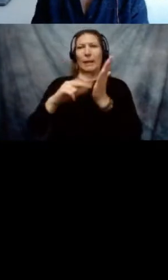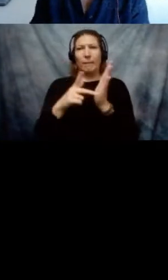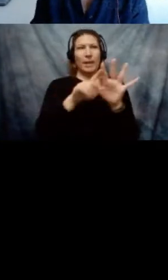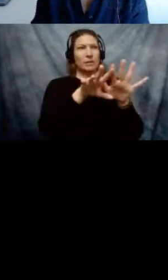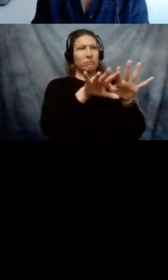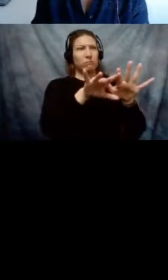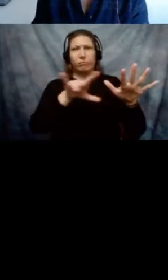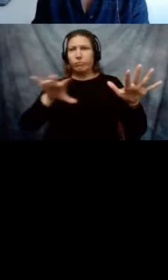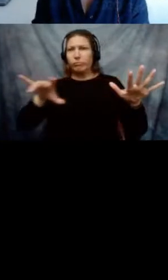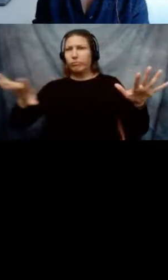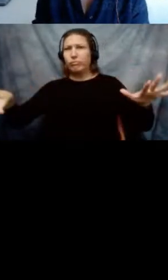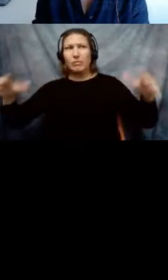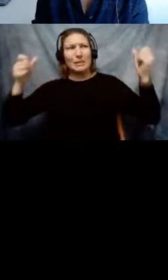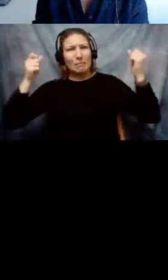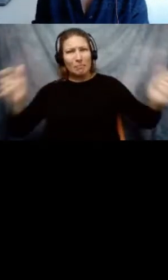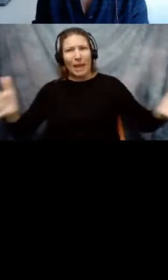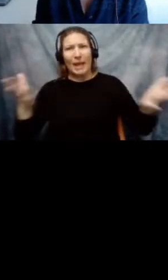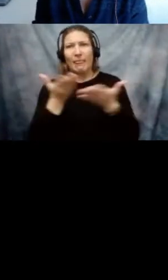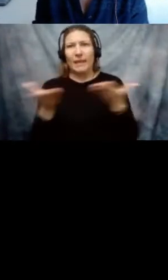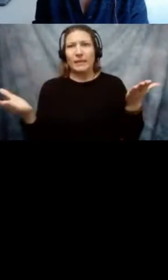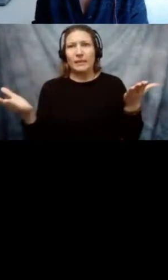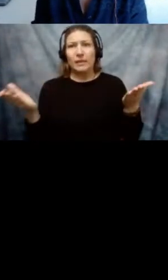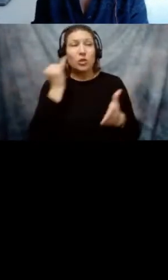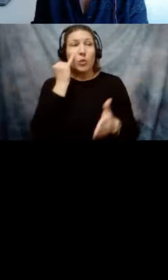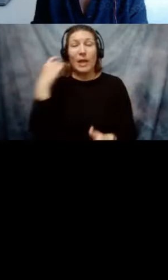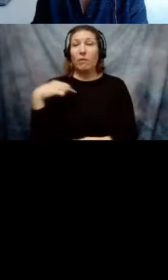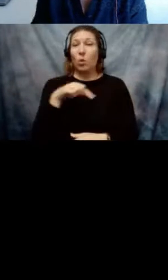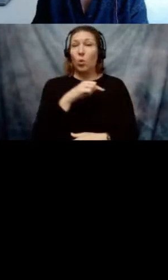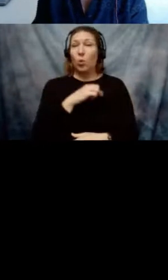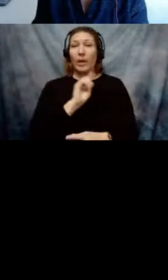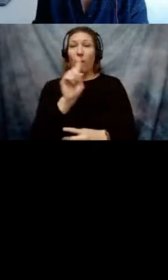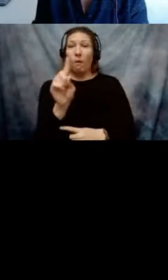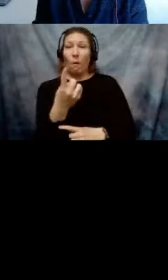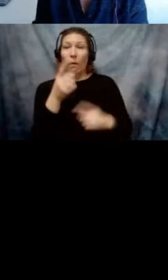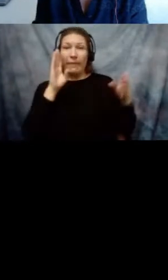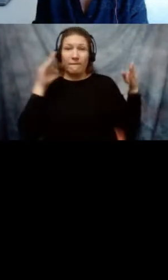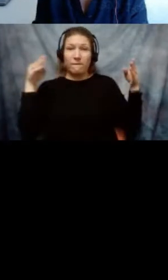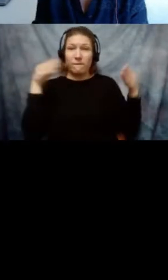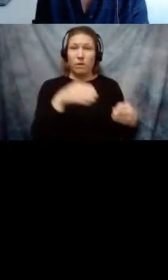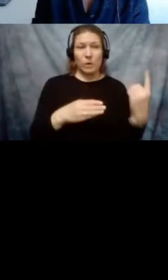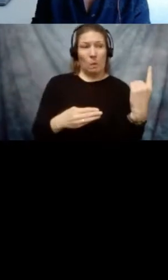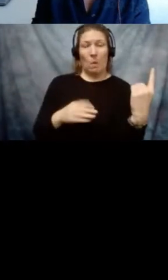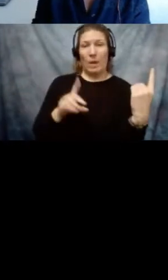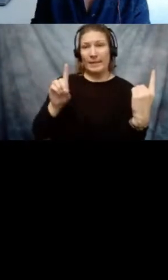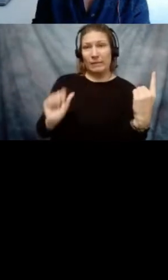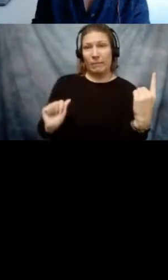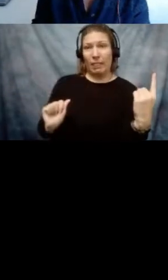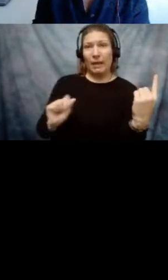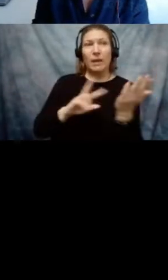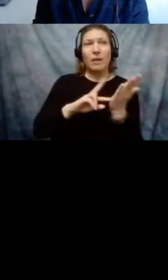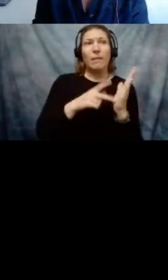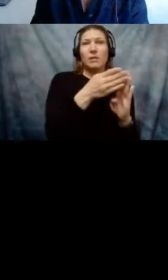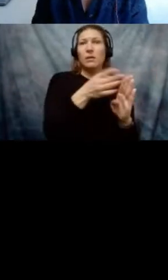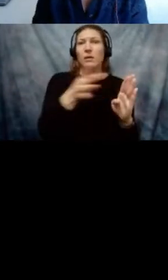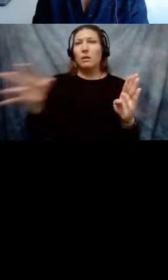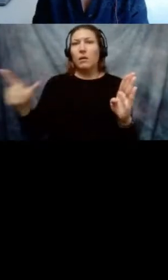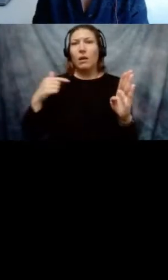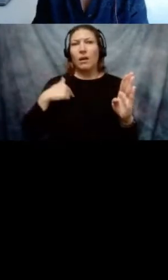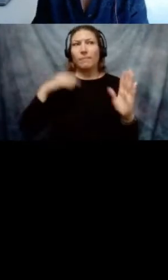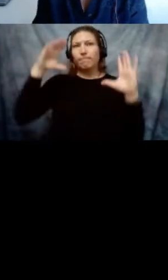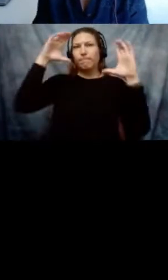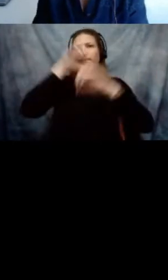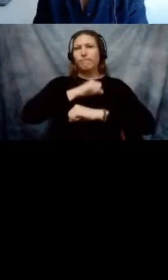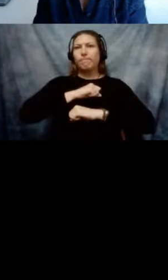it's impossible to understand the types of things you need to do to make your learning accessible. So to tackle this myth, we'll start by looking at the